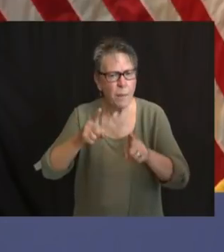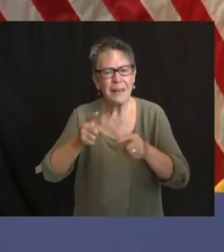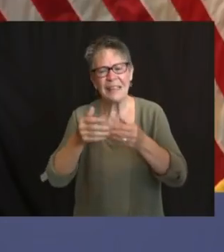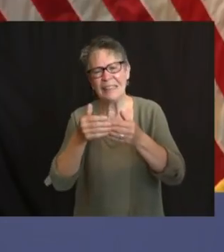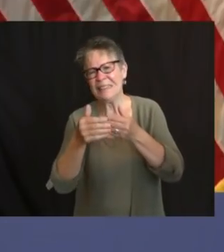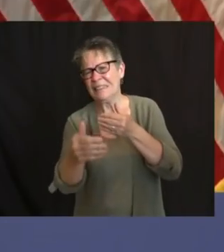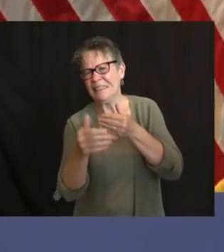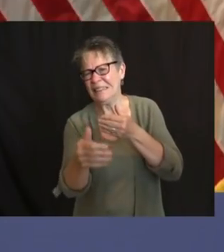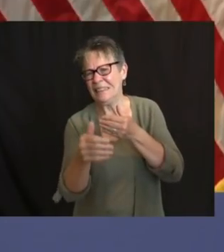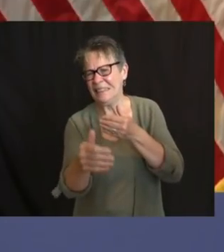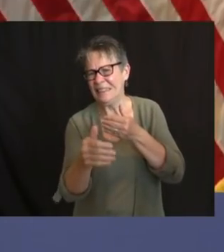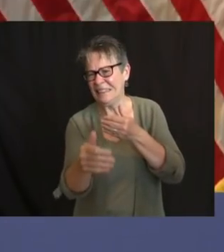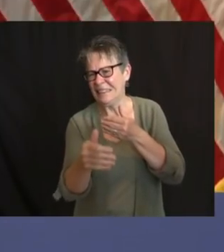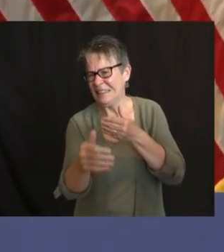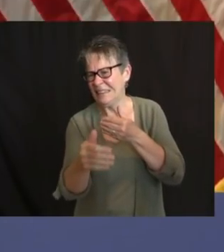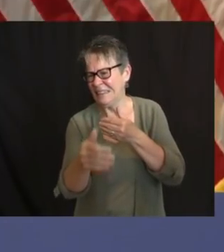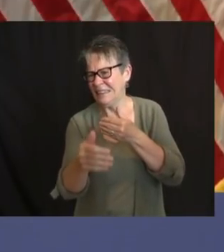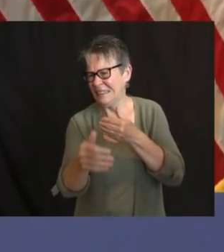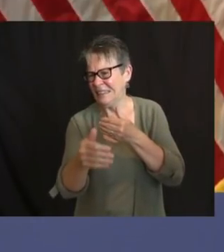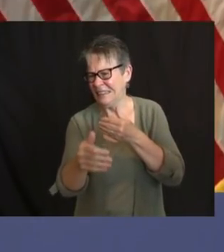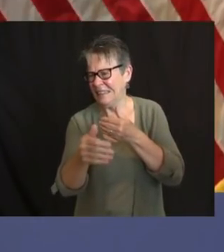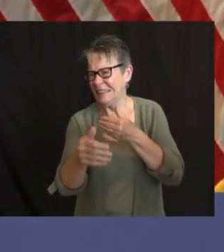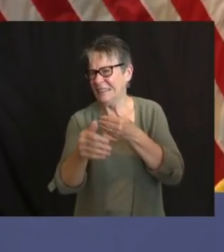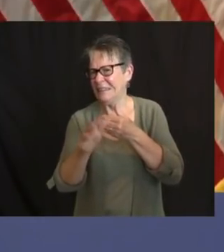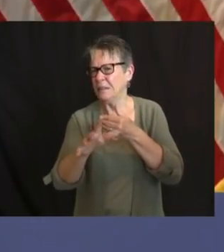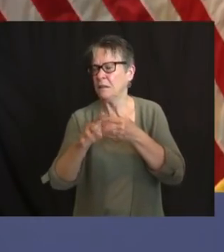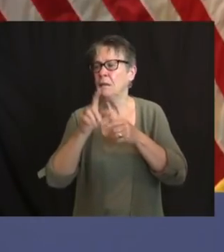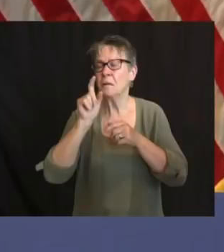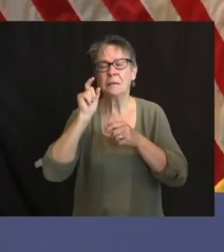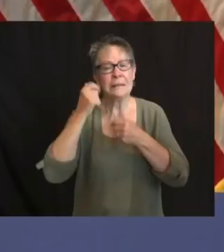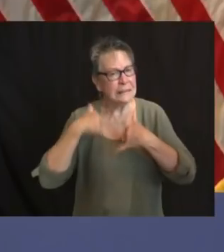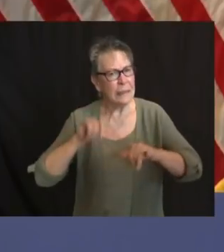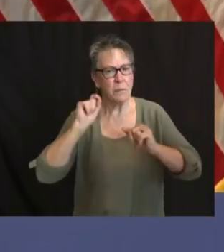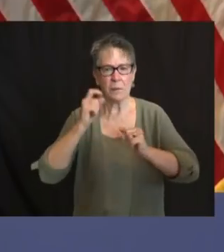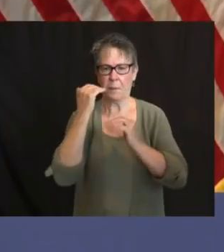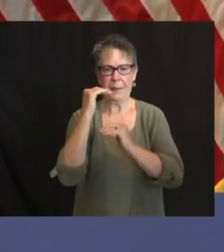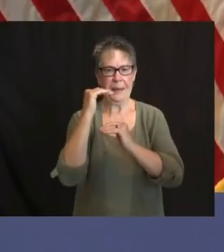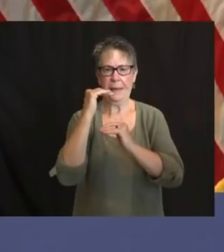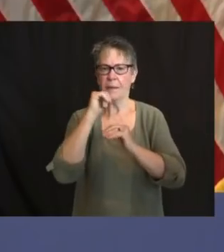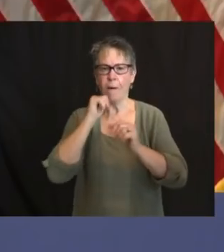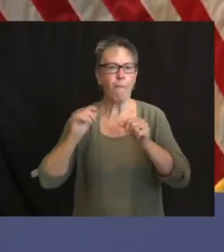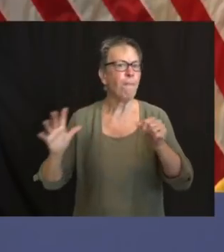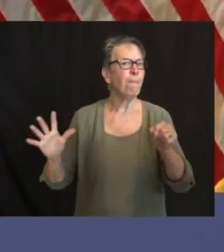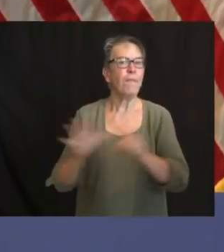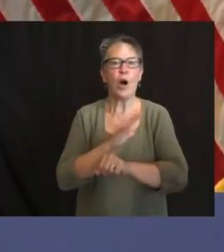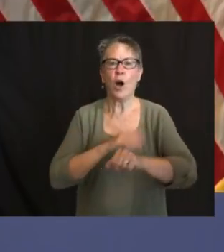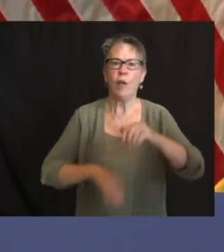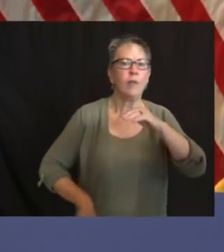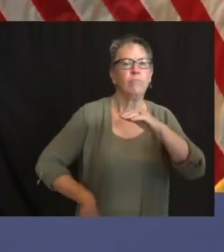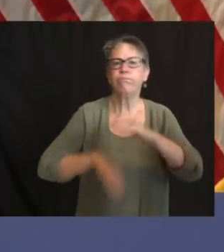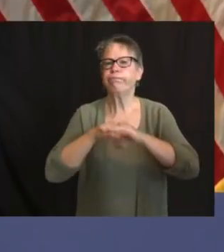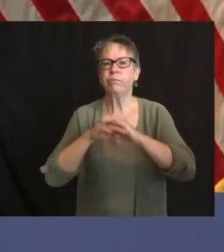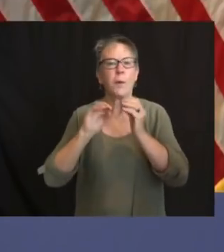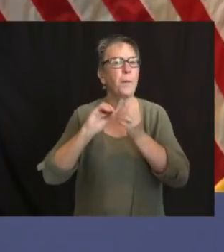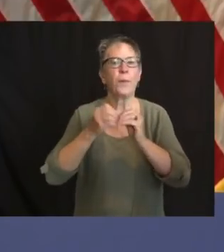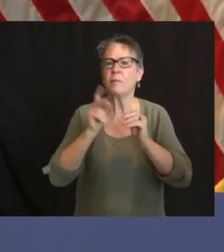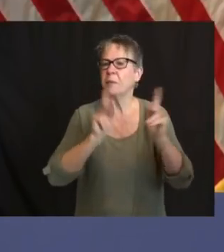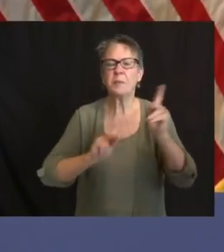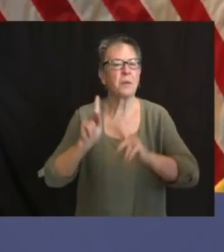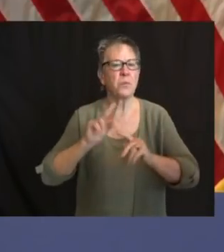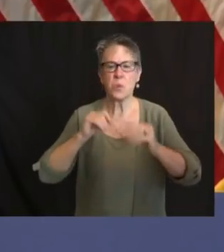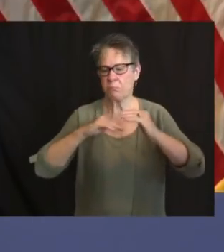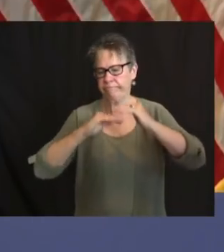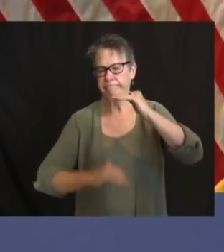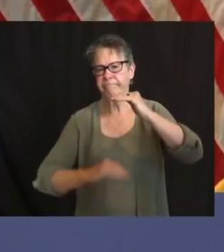that we agree. We got to do this in a right, responsible, step-by-step way. We're about to